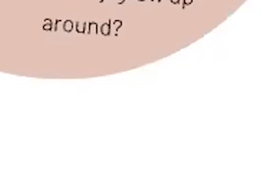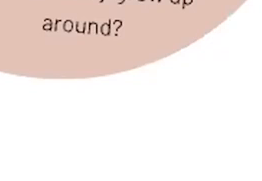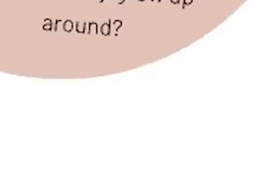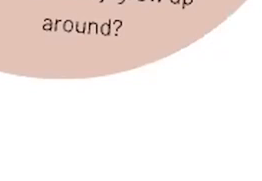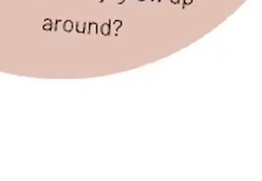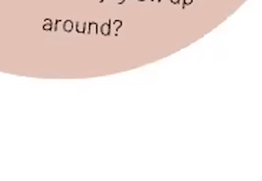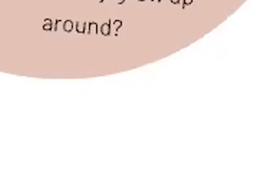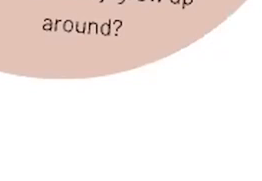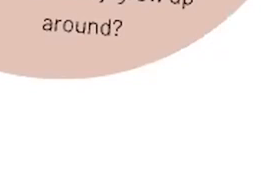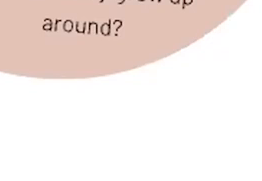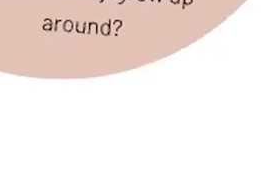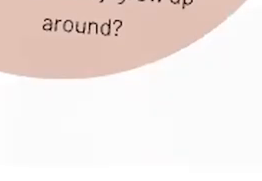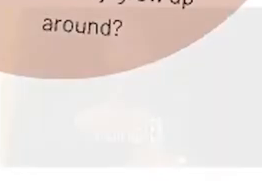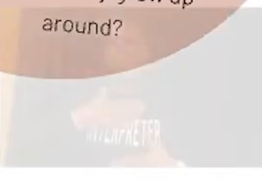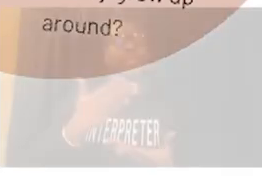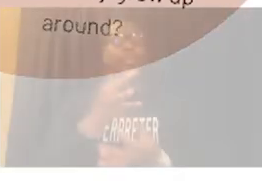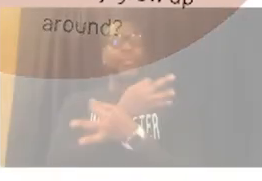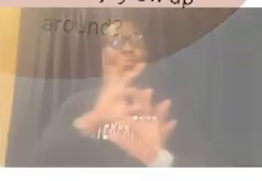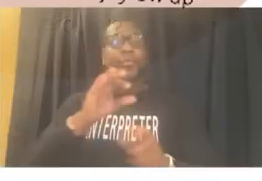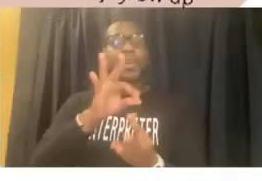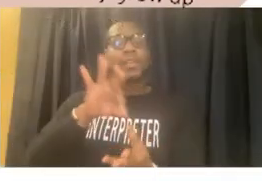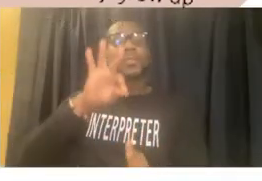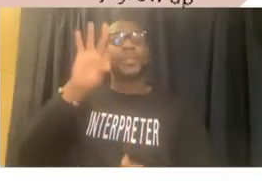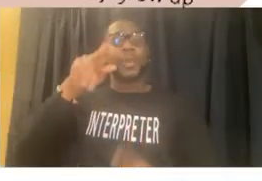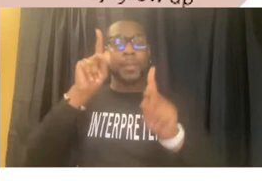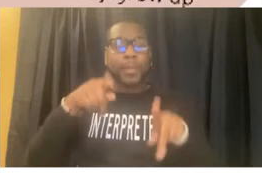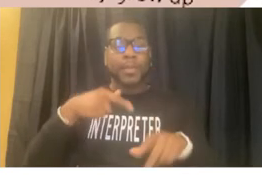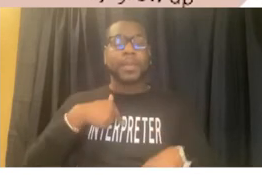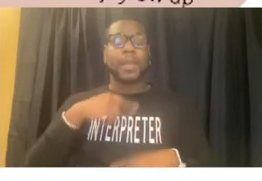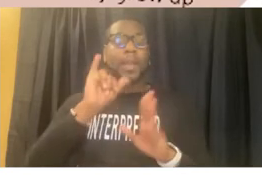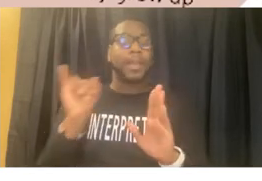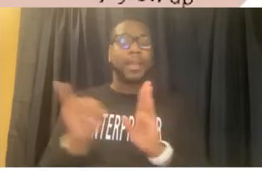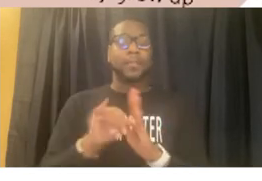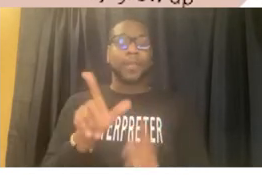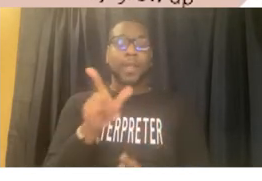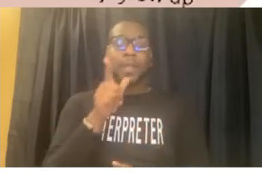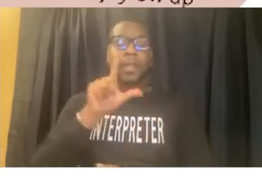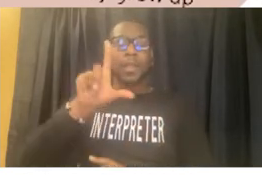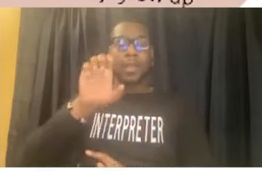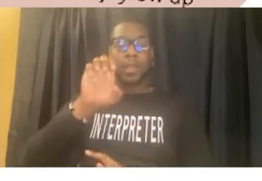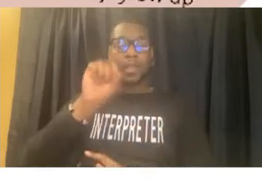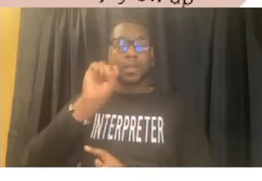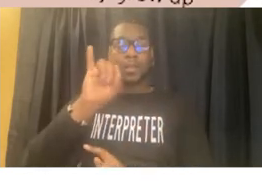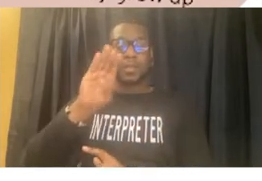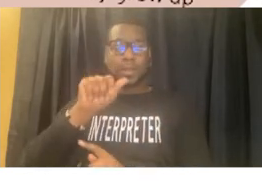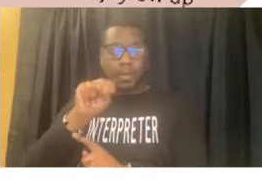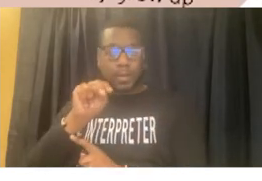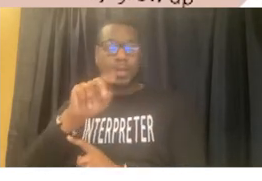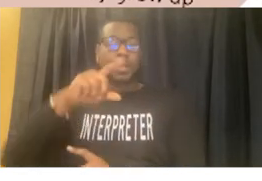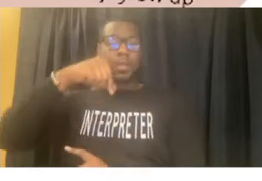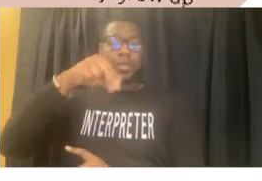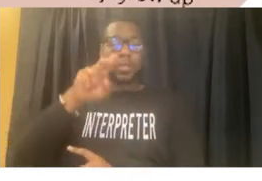I identify as a lesbian and or I identify as queer,